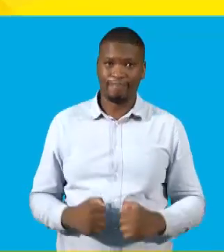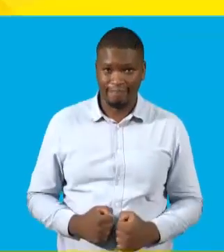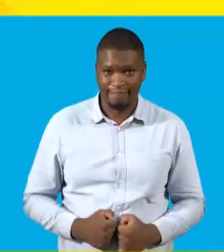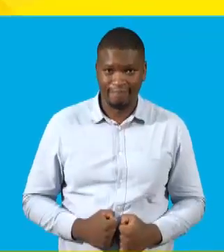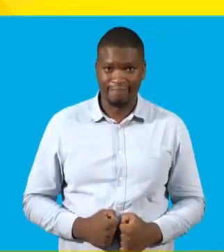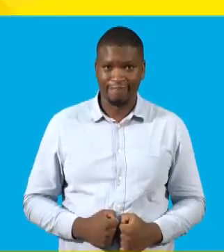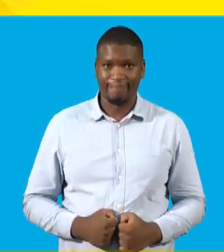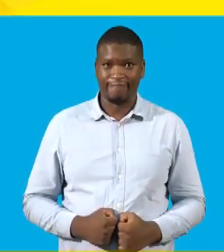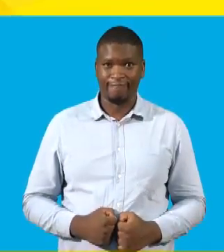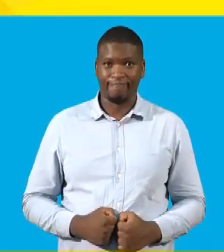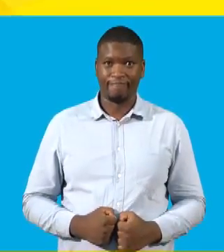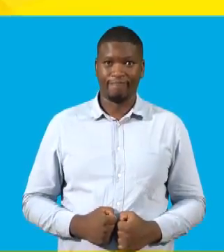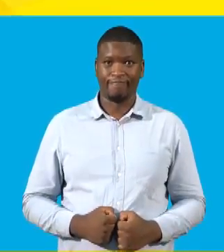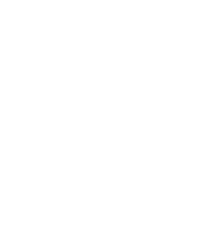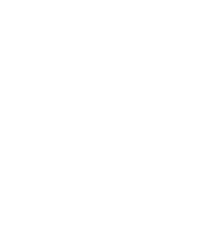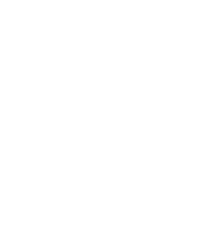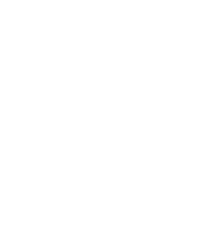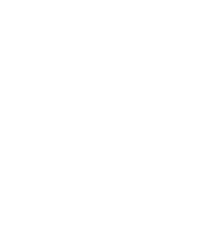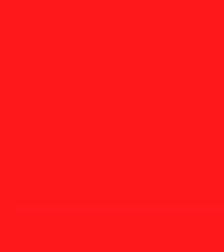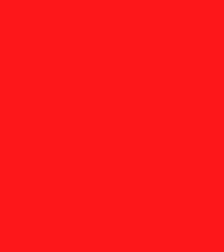break and then we'll see you just now.